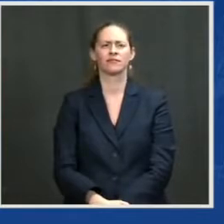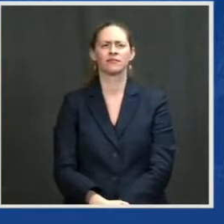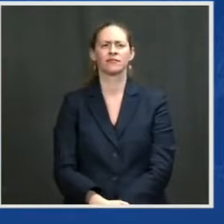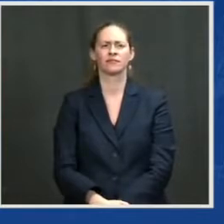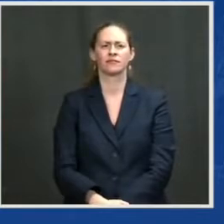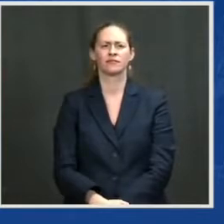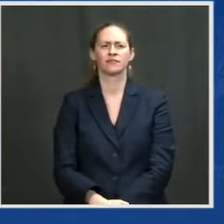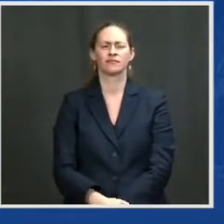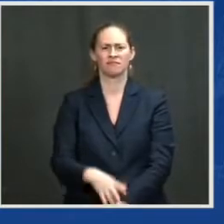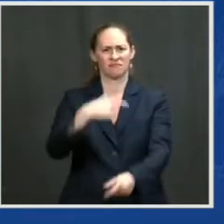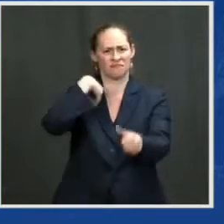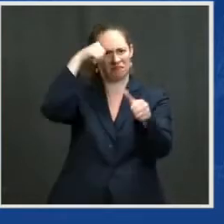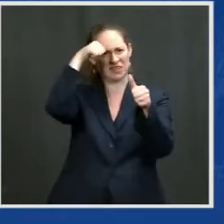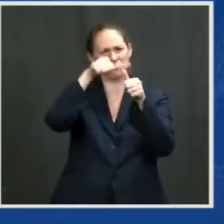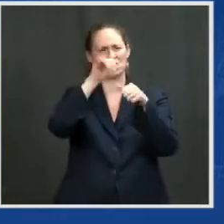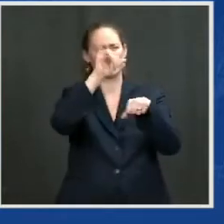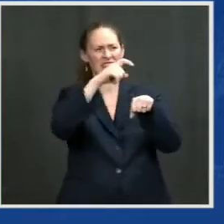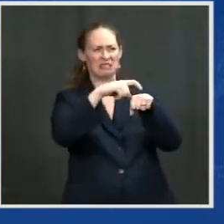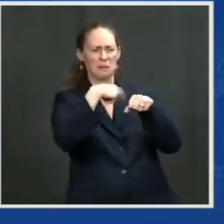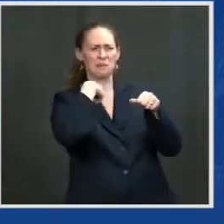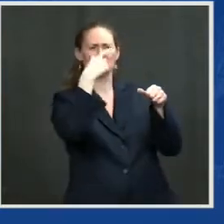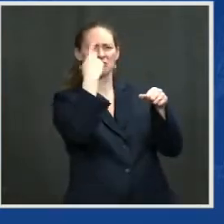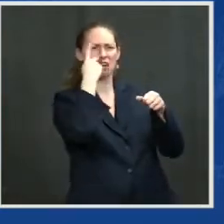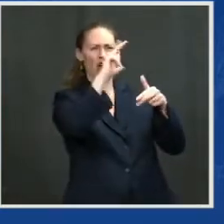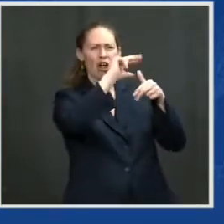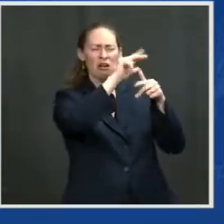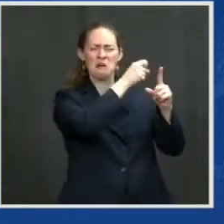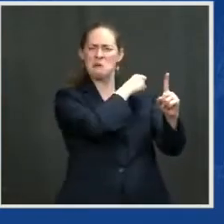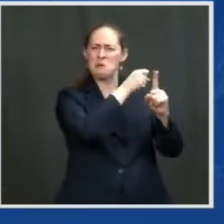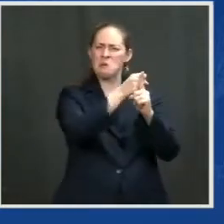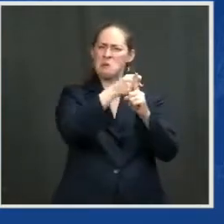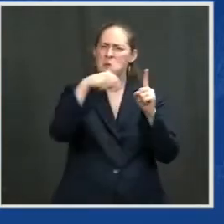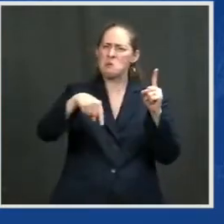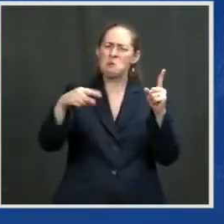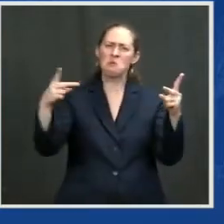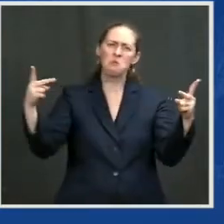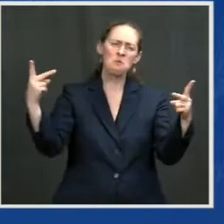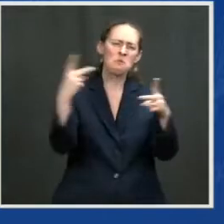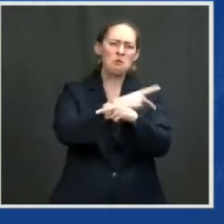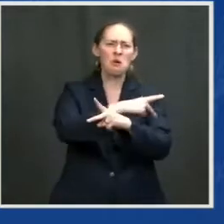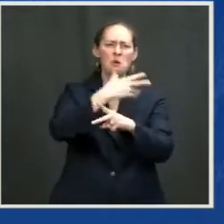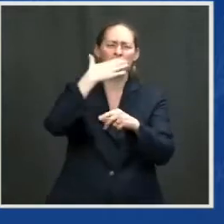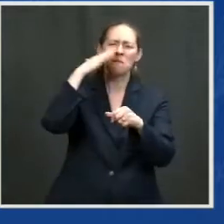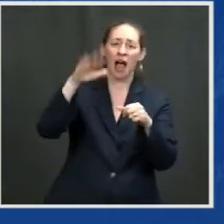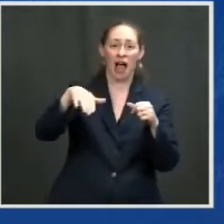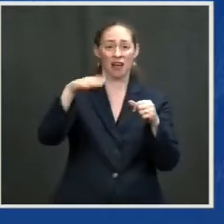Gov, we have to build back. We have to build back better. One of the things that